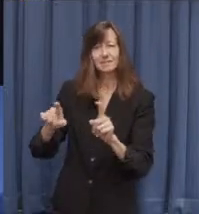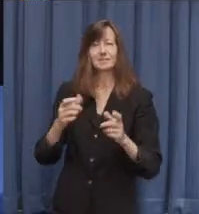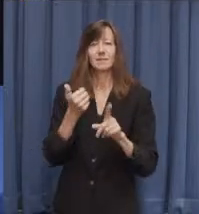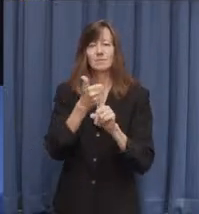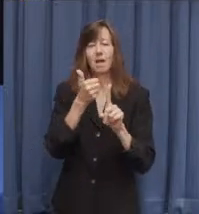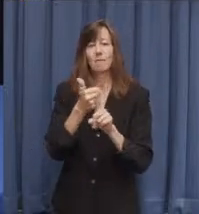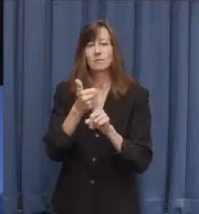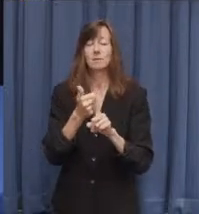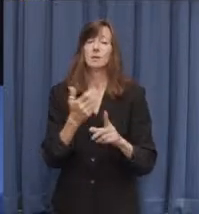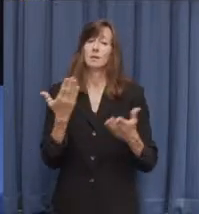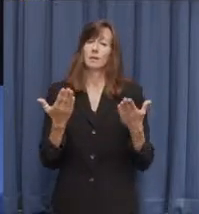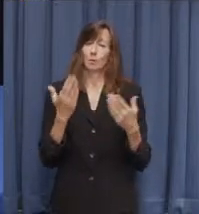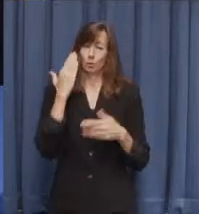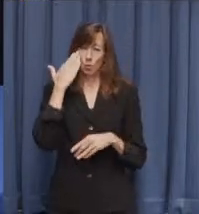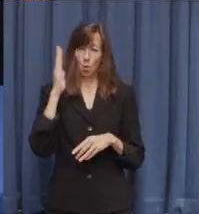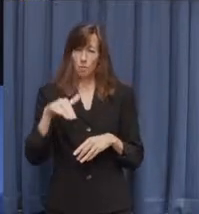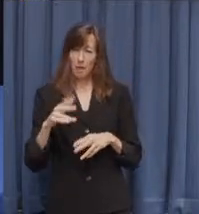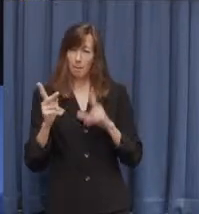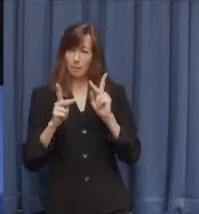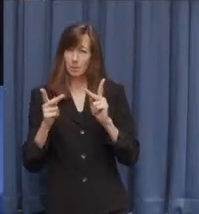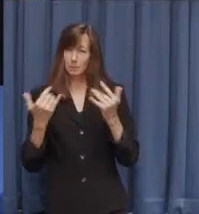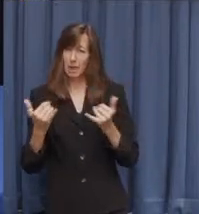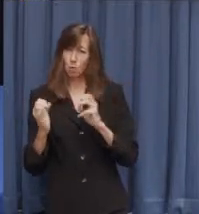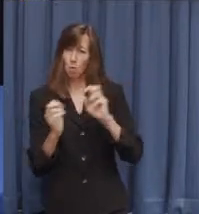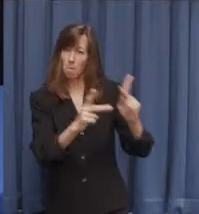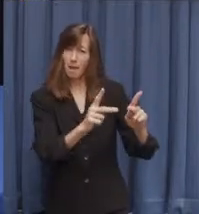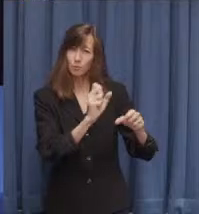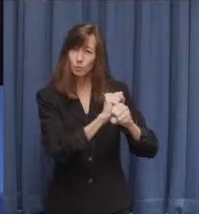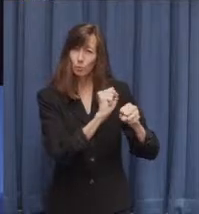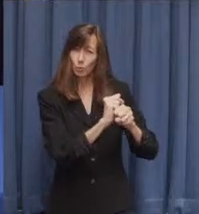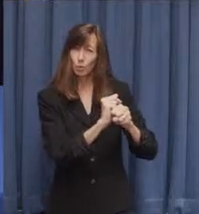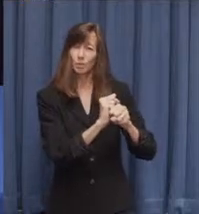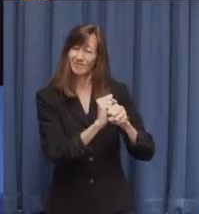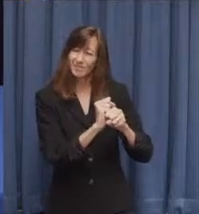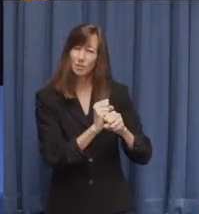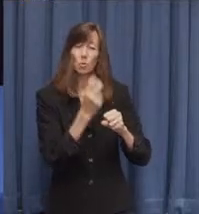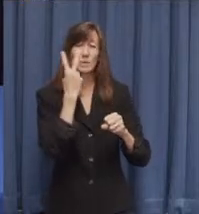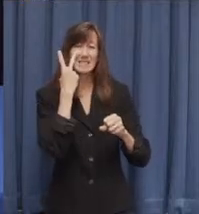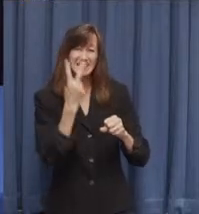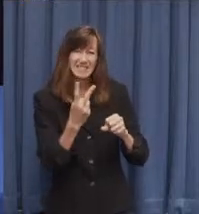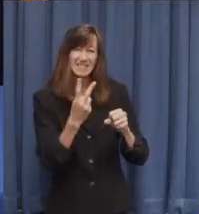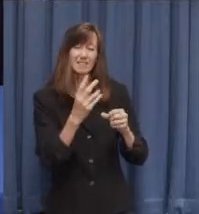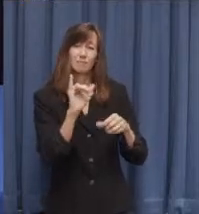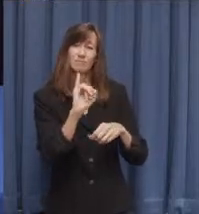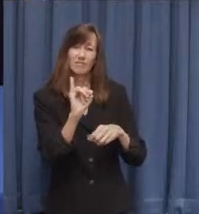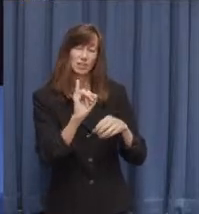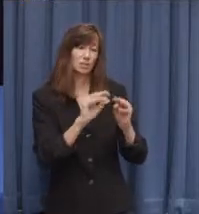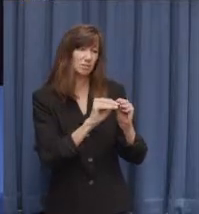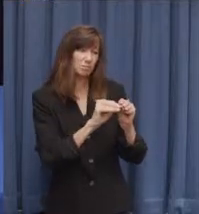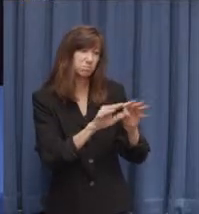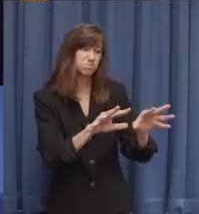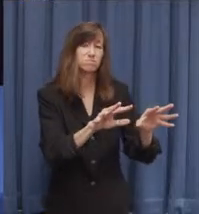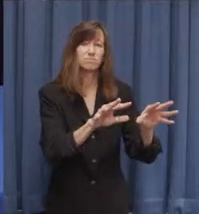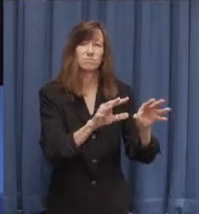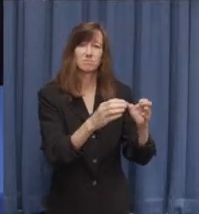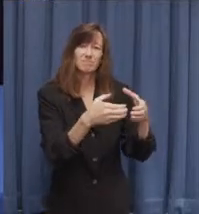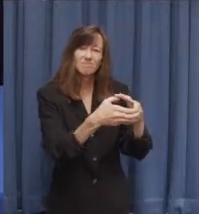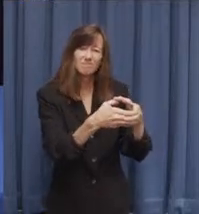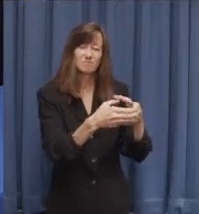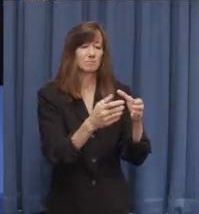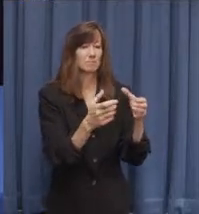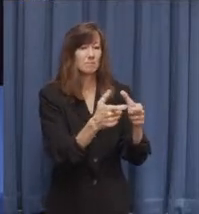we have started to see a few clusters emerge in certain workplace situations, and those could